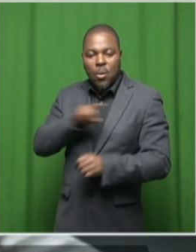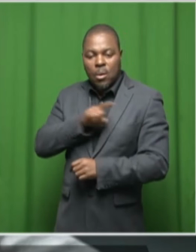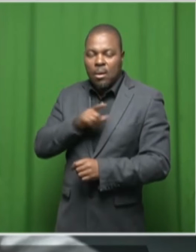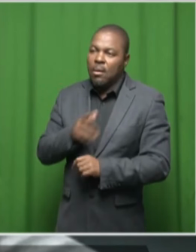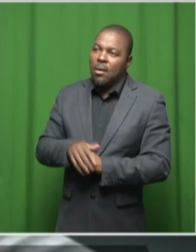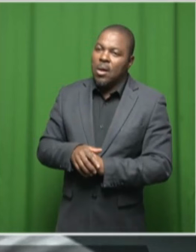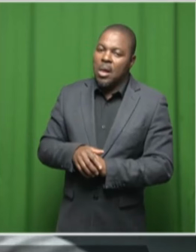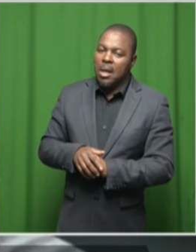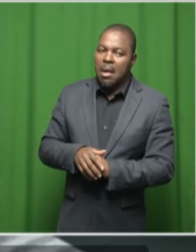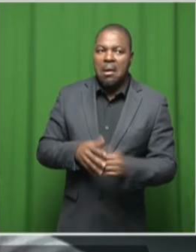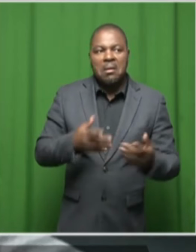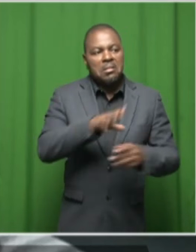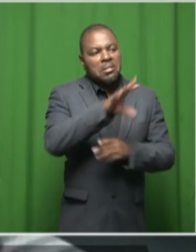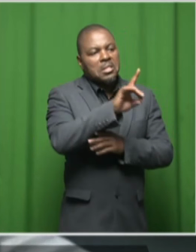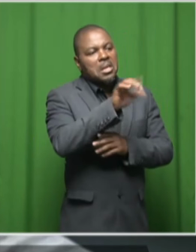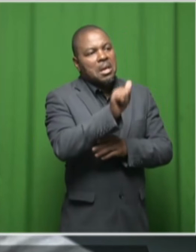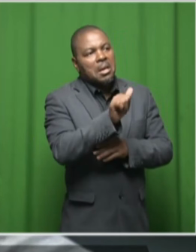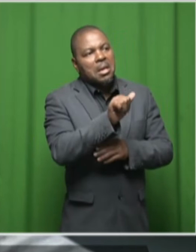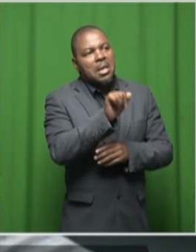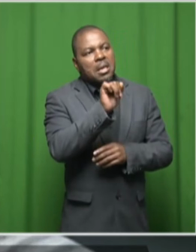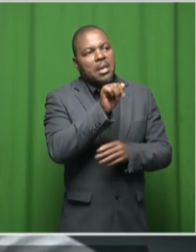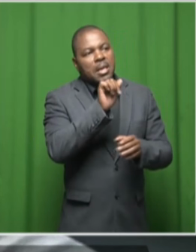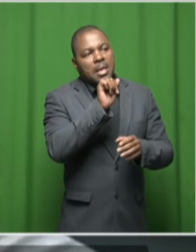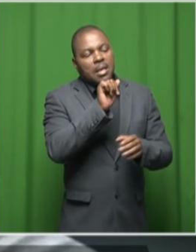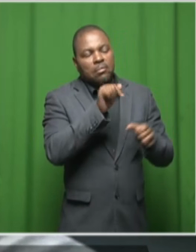just accept a DA that says,